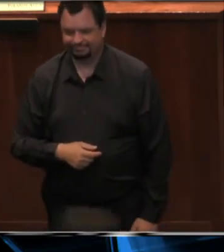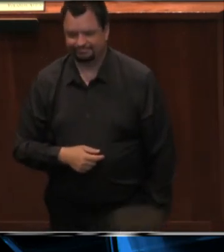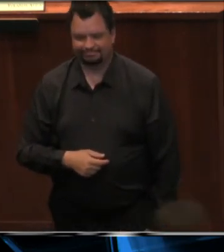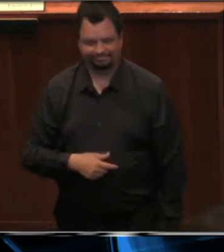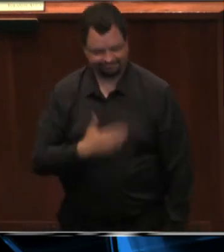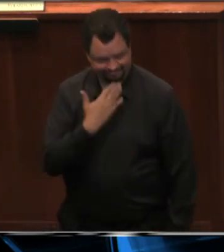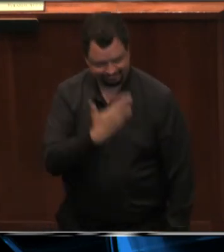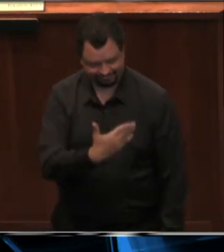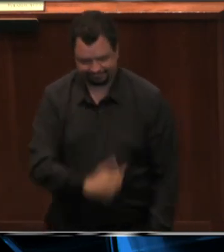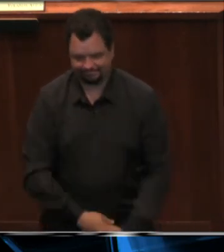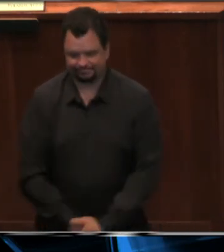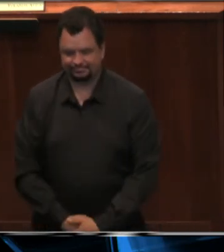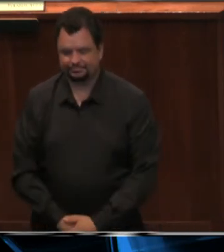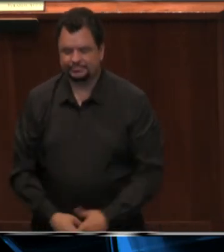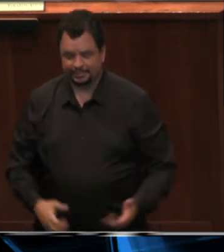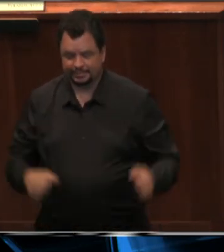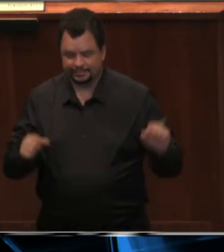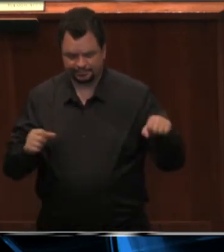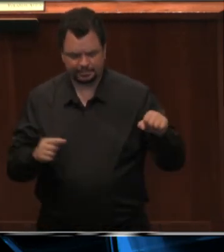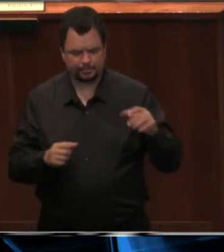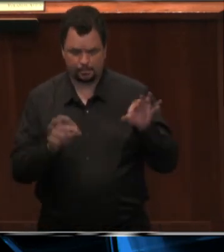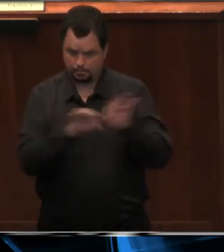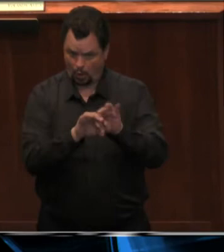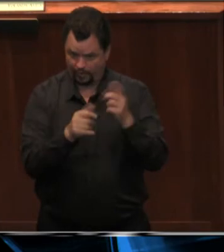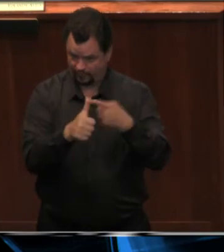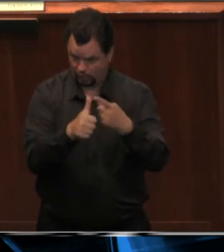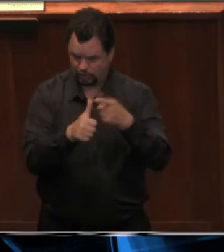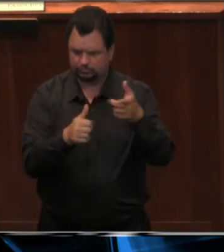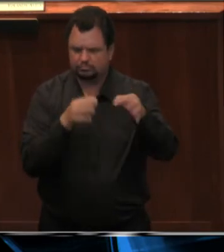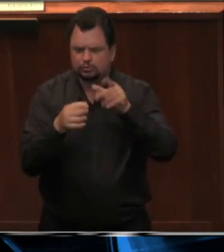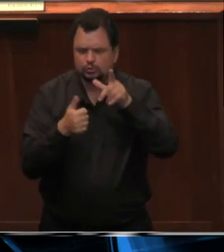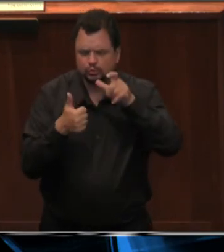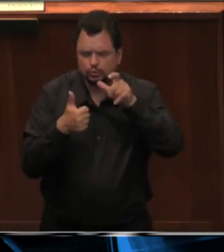Oh, yes, please identify yourself and who you're with. Thank you.